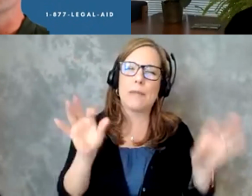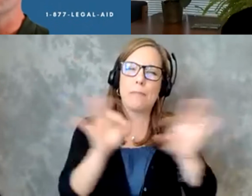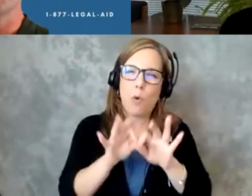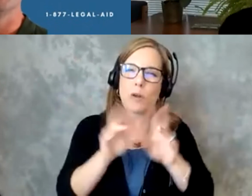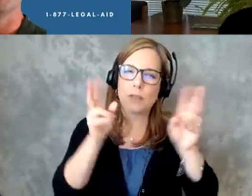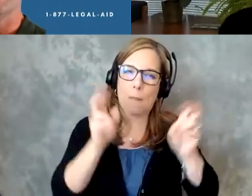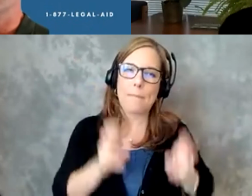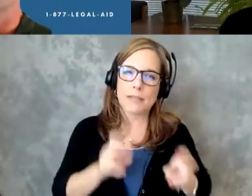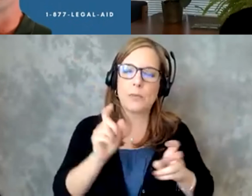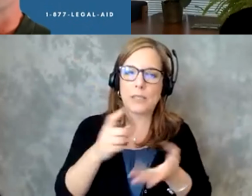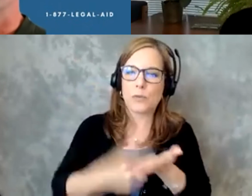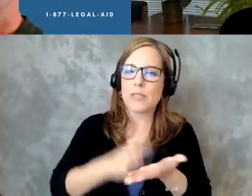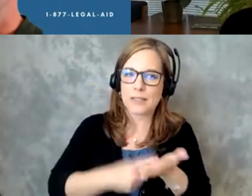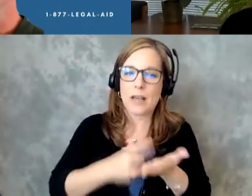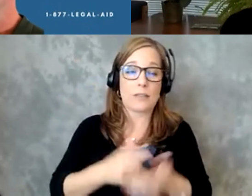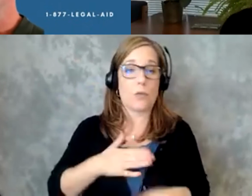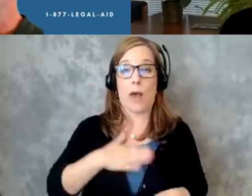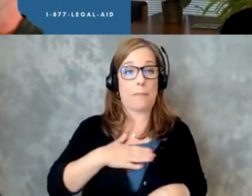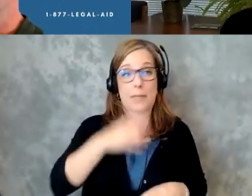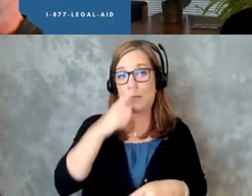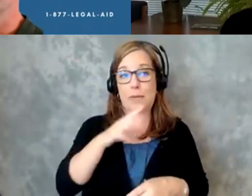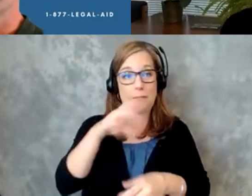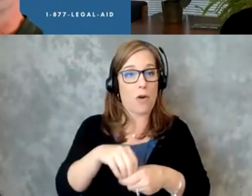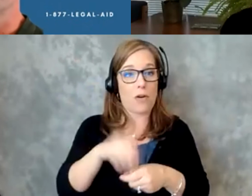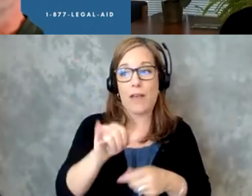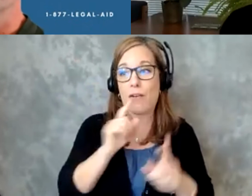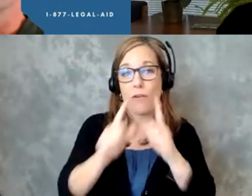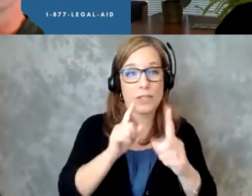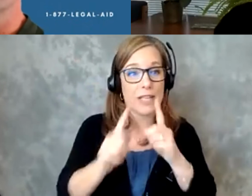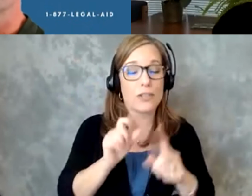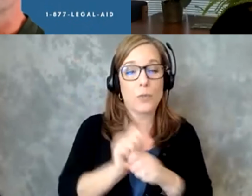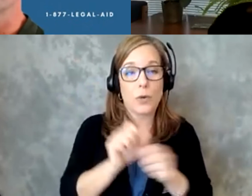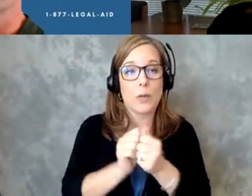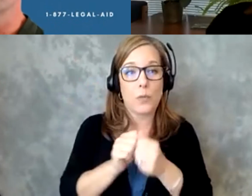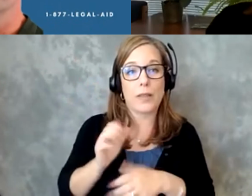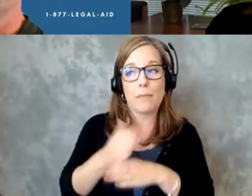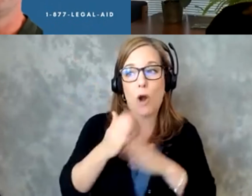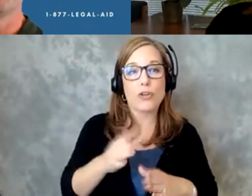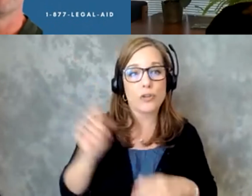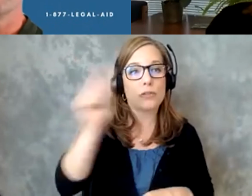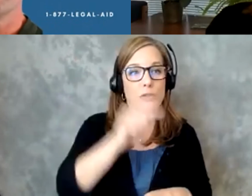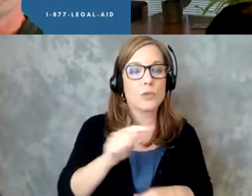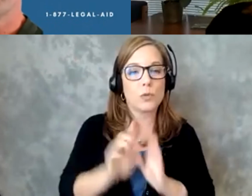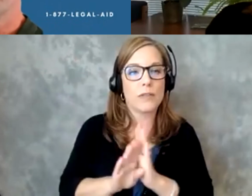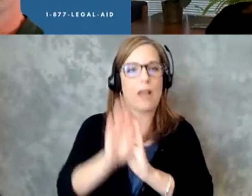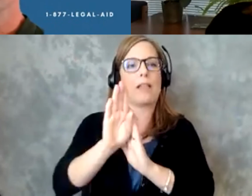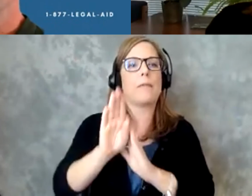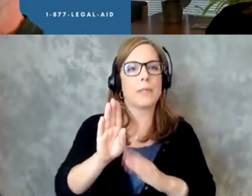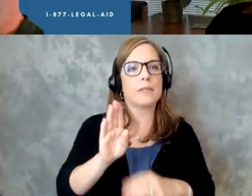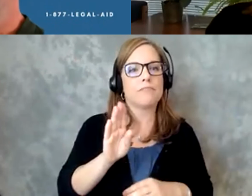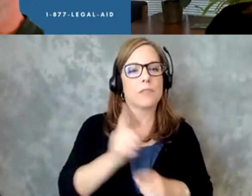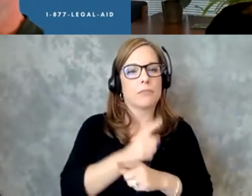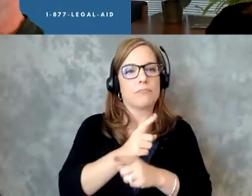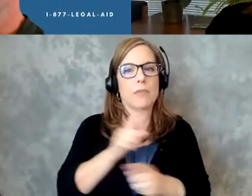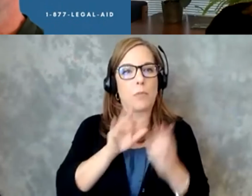out. So happy to be part of that conversation and work with partners on developing those approaches. Great, thanks, Jack. I'll